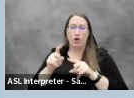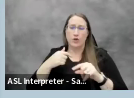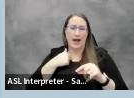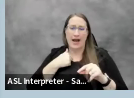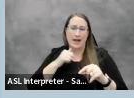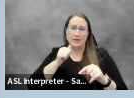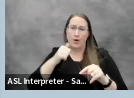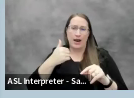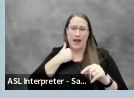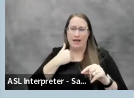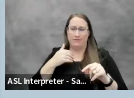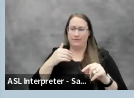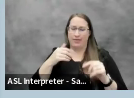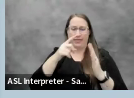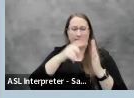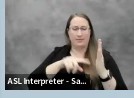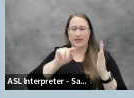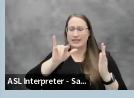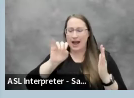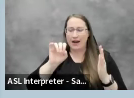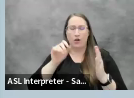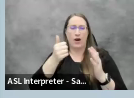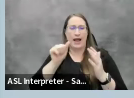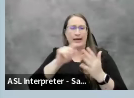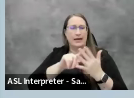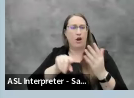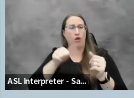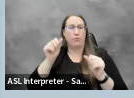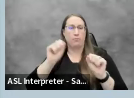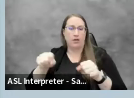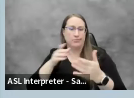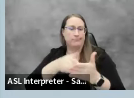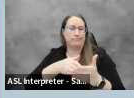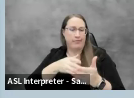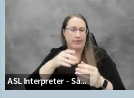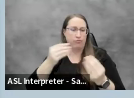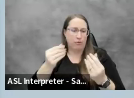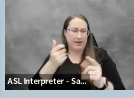to the title or any encumbrances against that property. So,